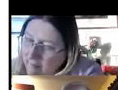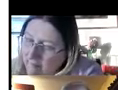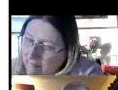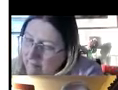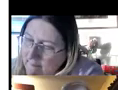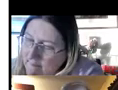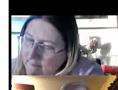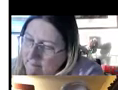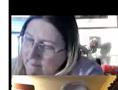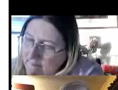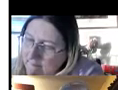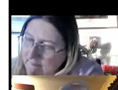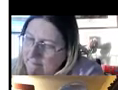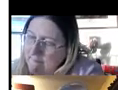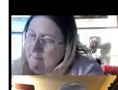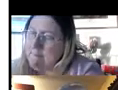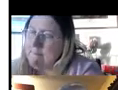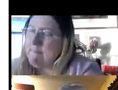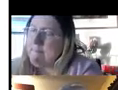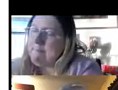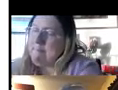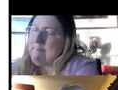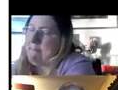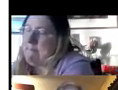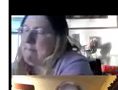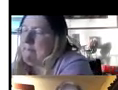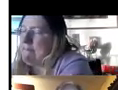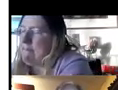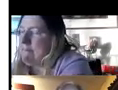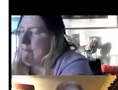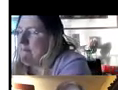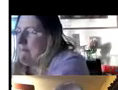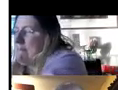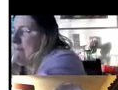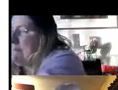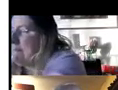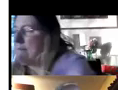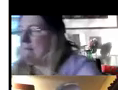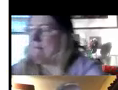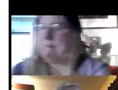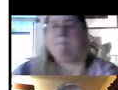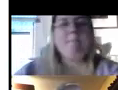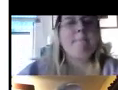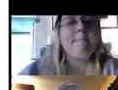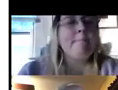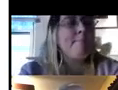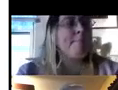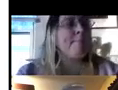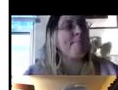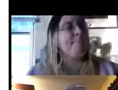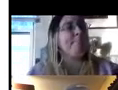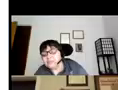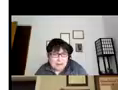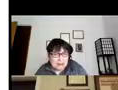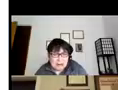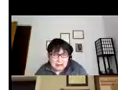that because it allows me to claim and name that the sacraments and our